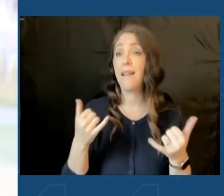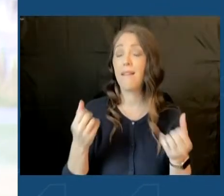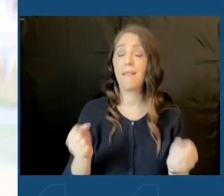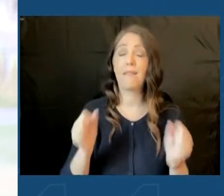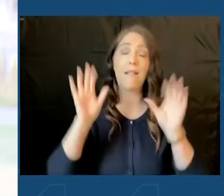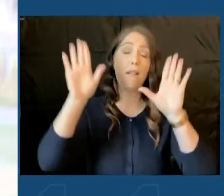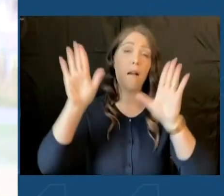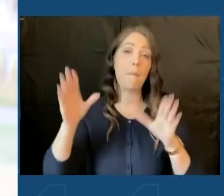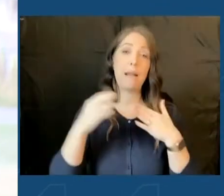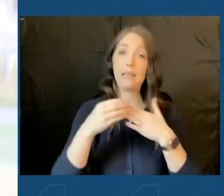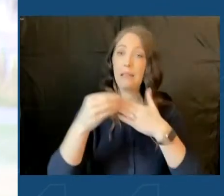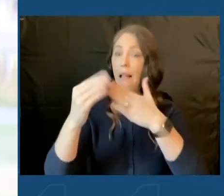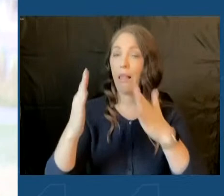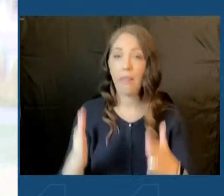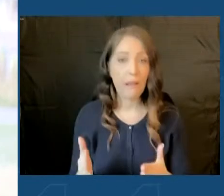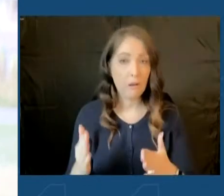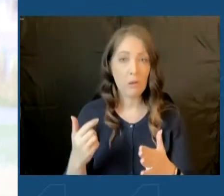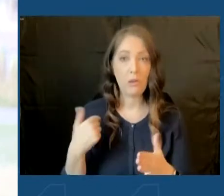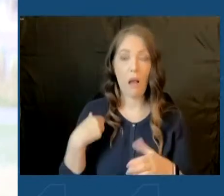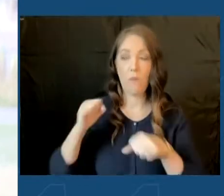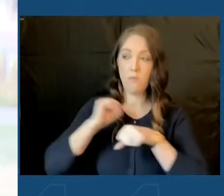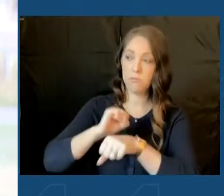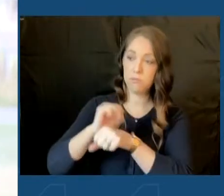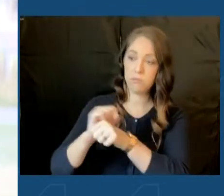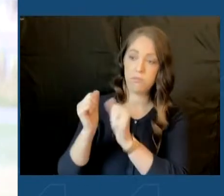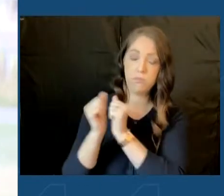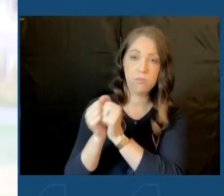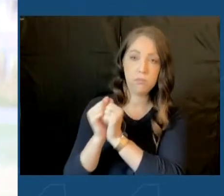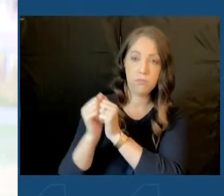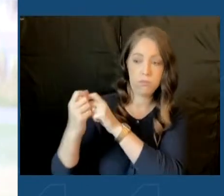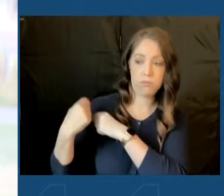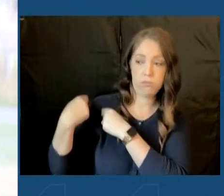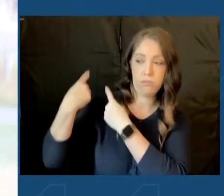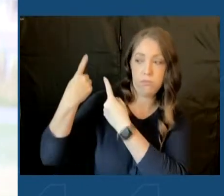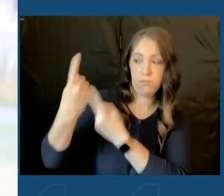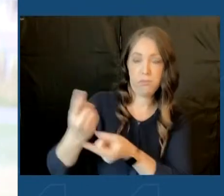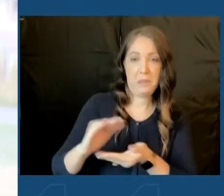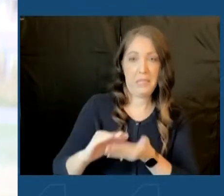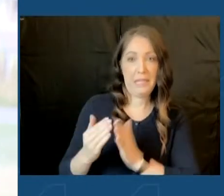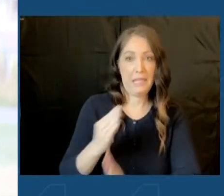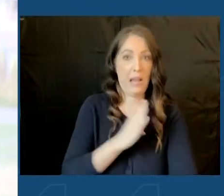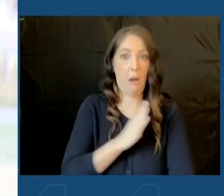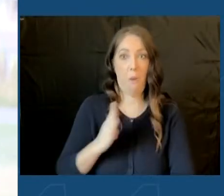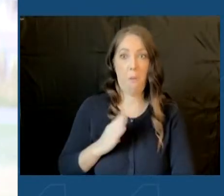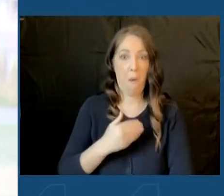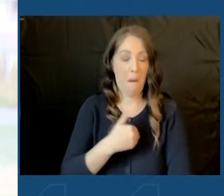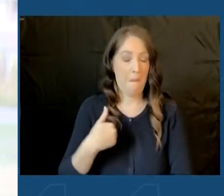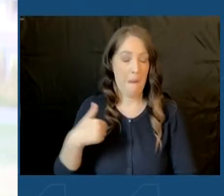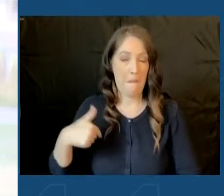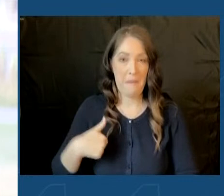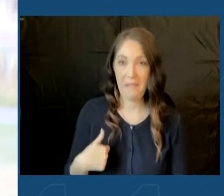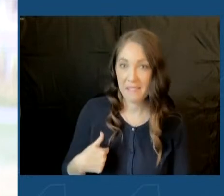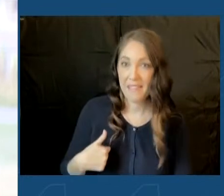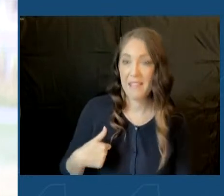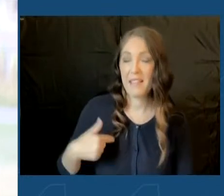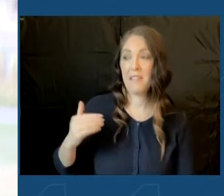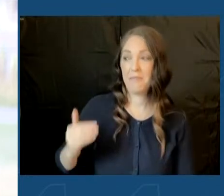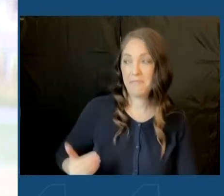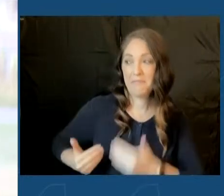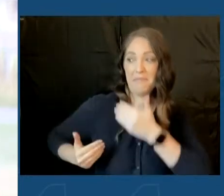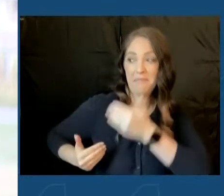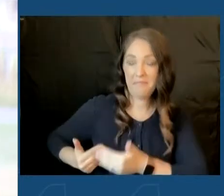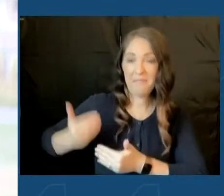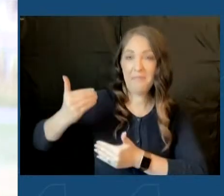pleasure of working with, many starting since I was a town board member, just a few miles down the road, and then a county clerk and Congress,